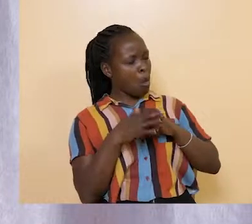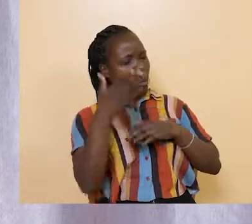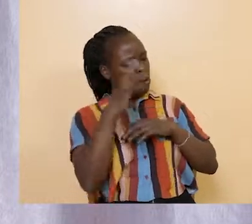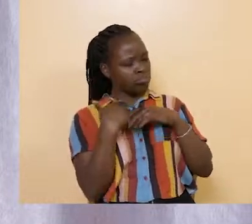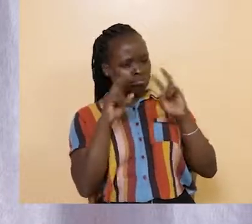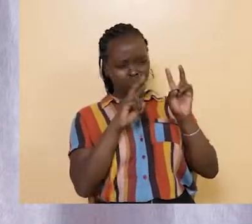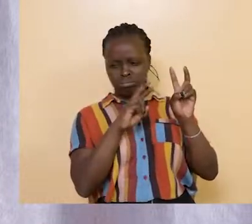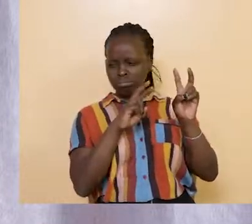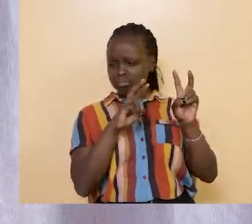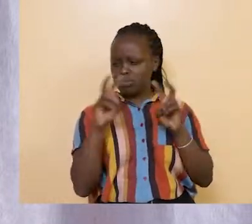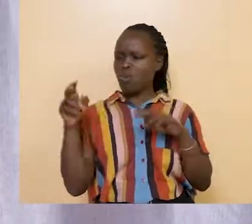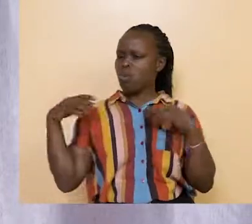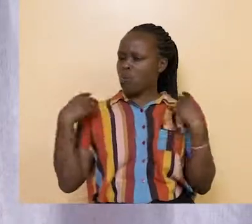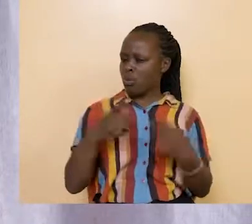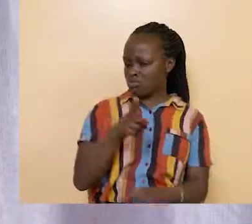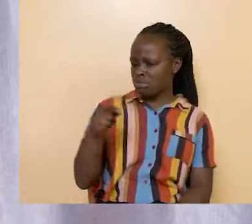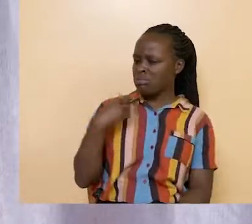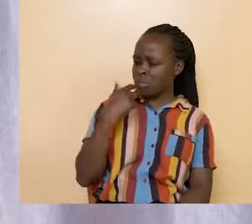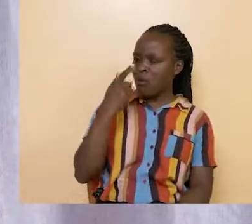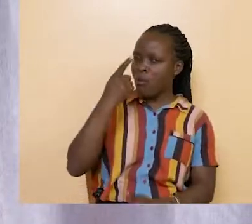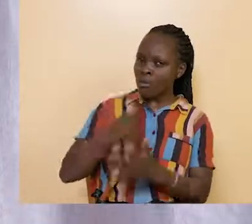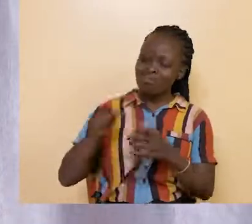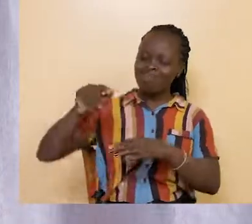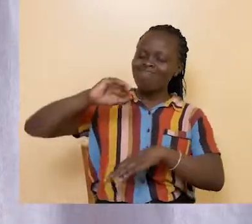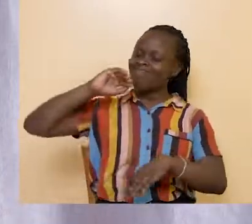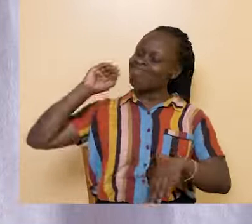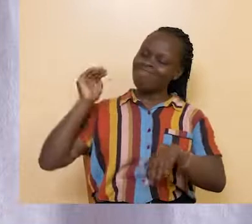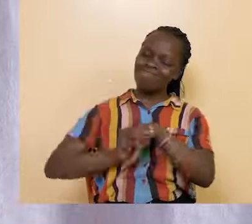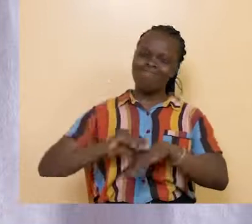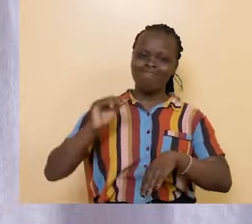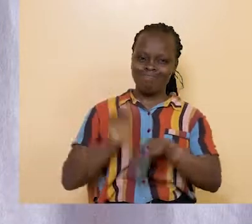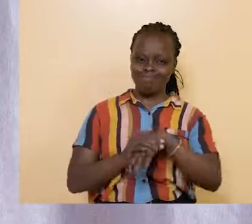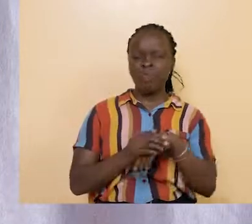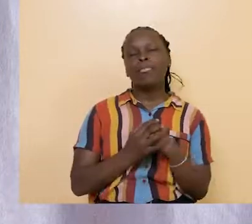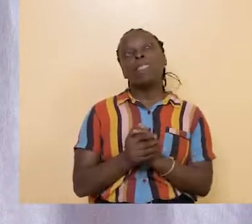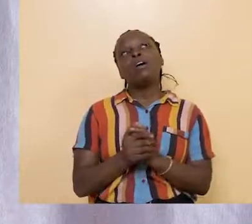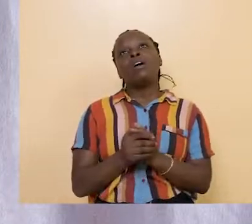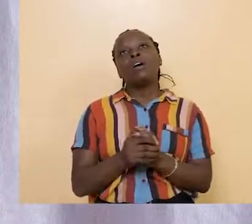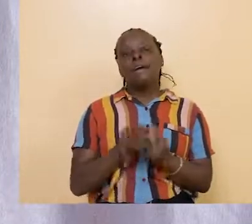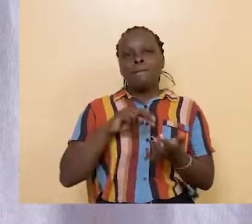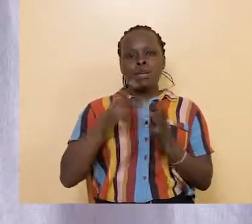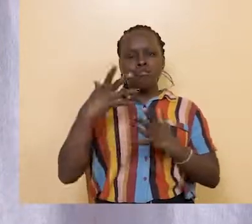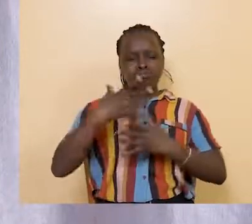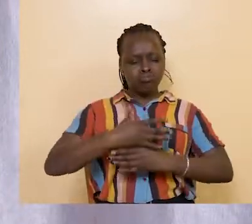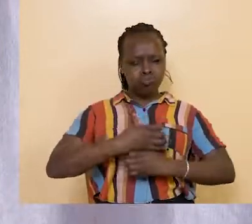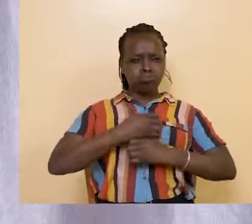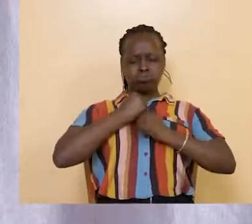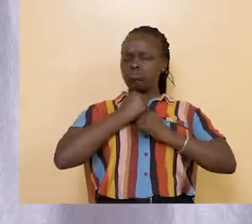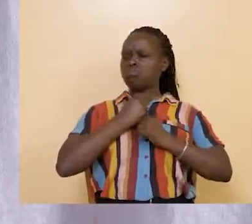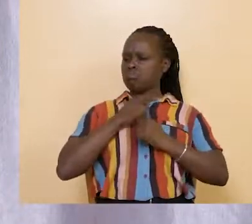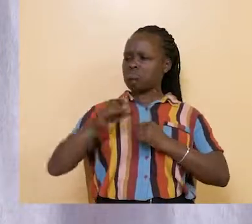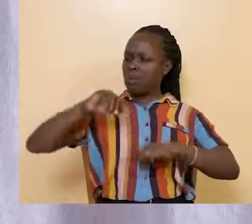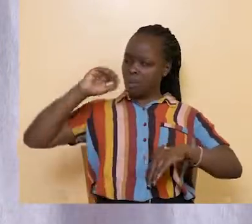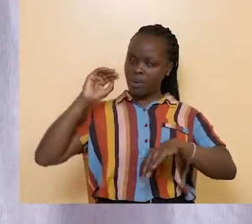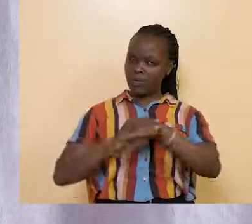create, he was able to look back at the end of the day, sit back and look at his creation, and he could confidently declare that